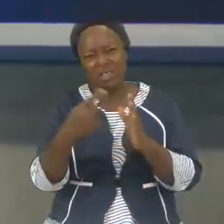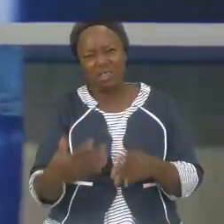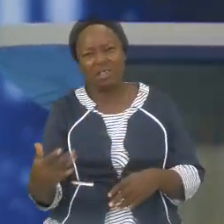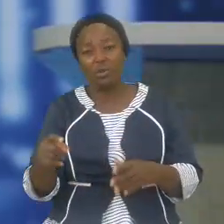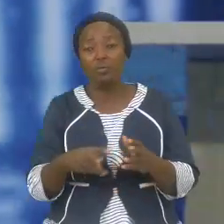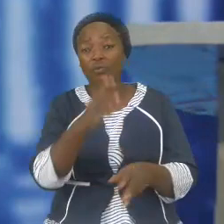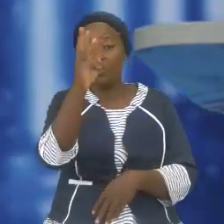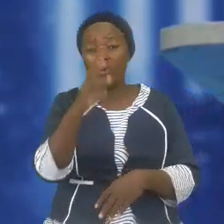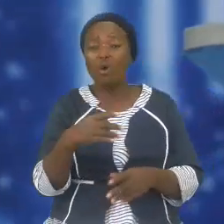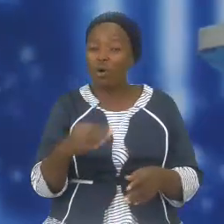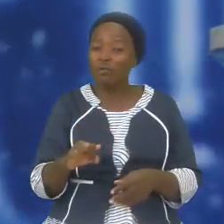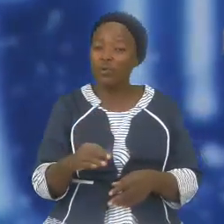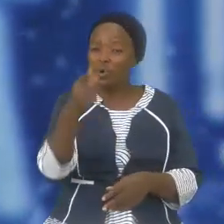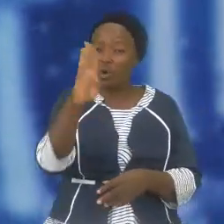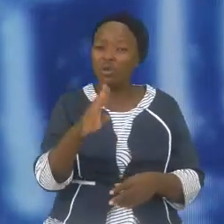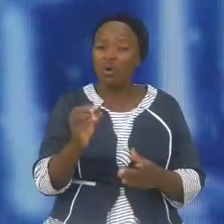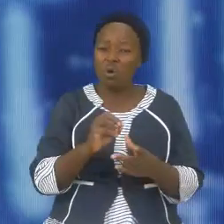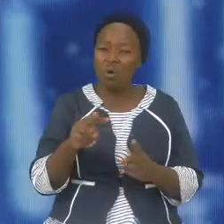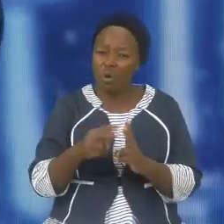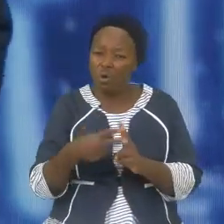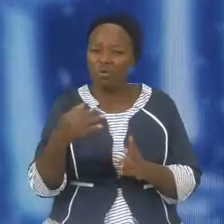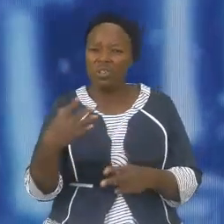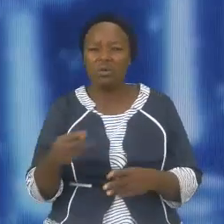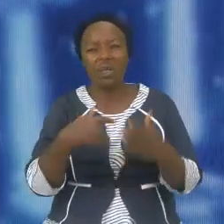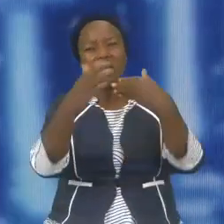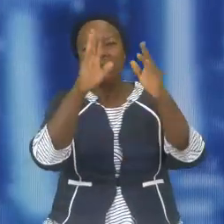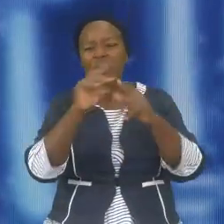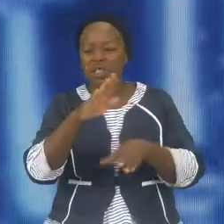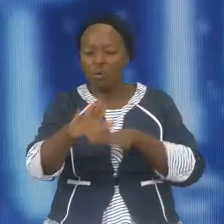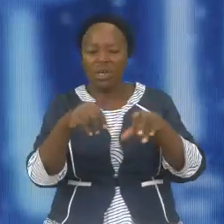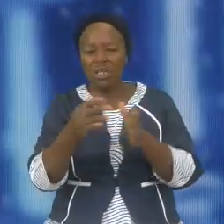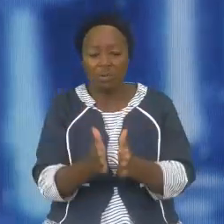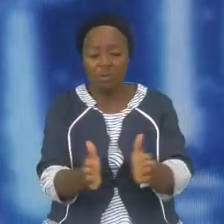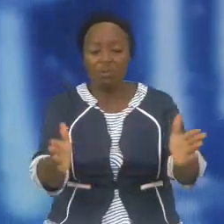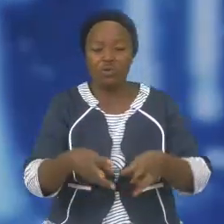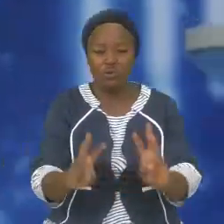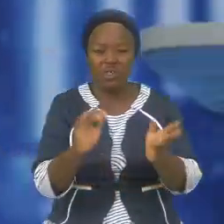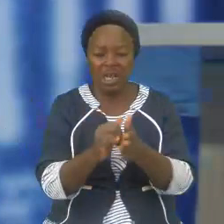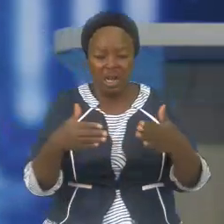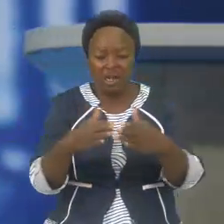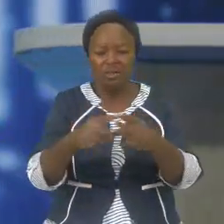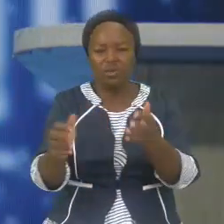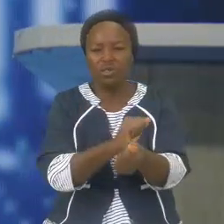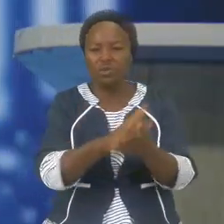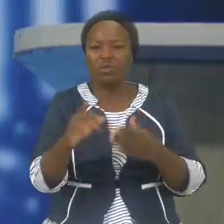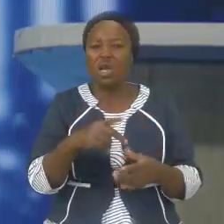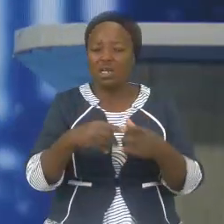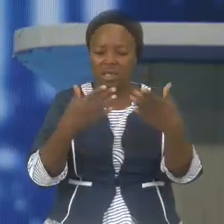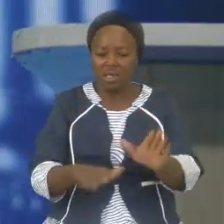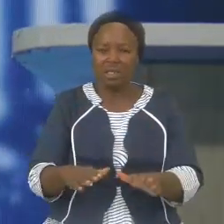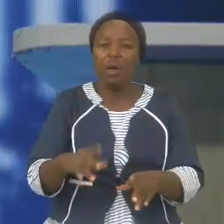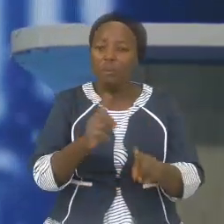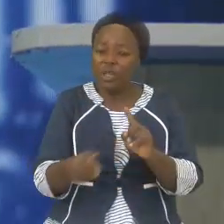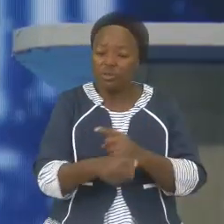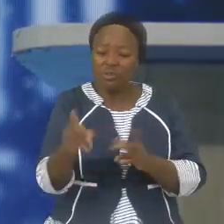the things of heaven. They were walking on the broad way that leads to perdition. But those who have made a